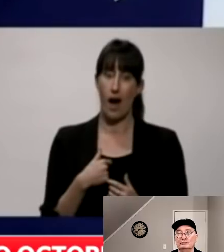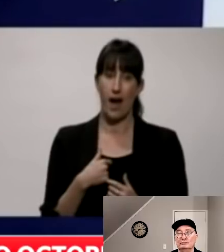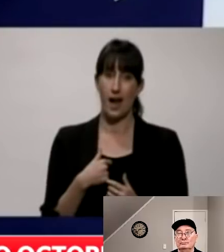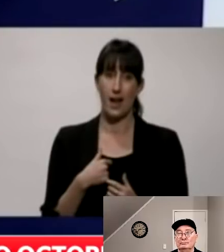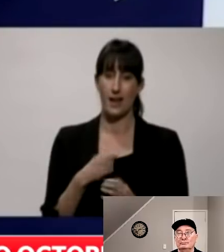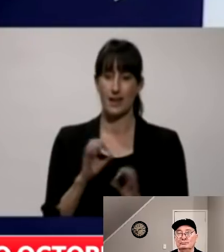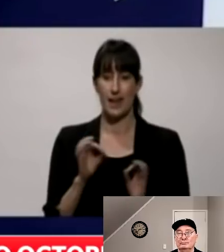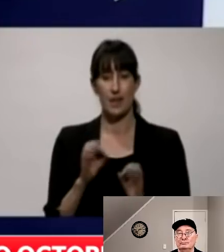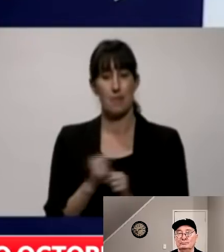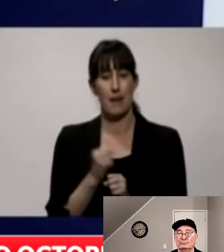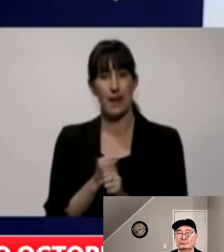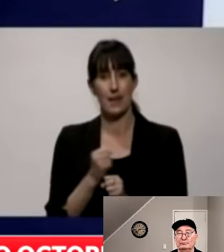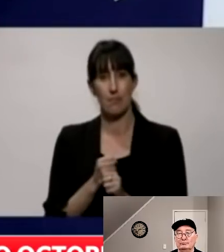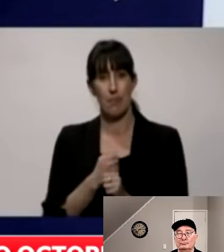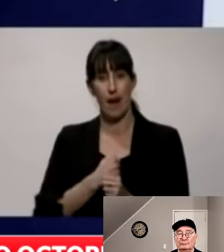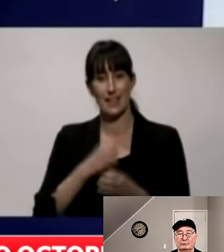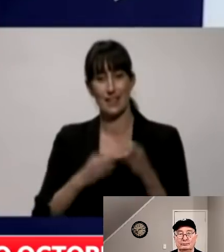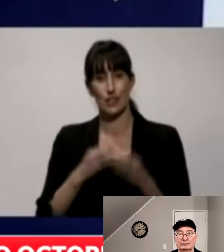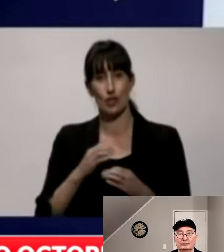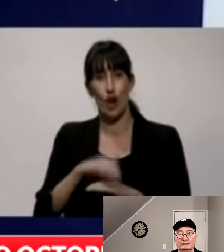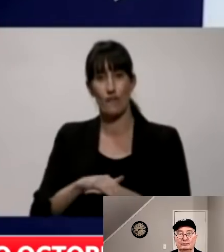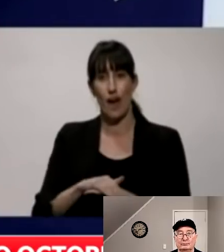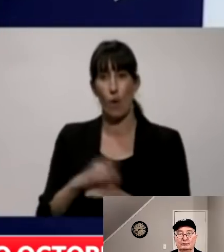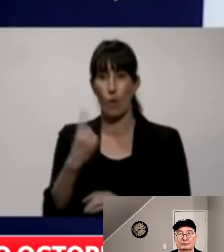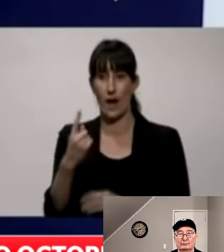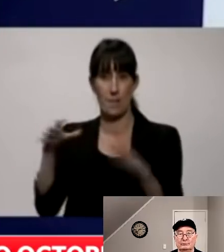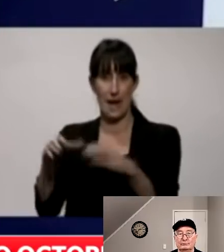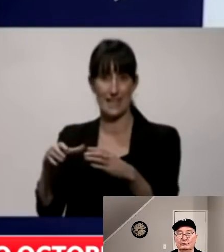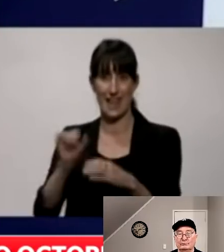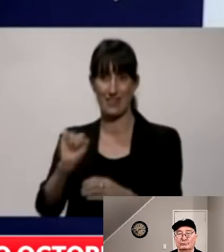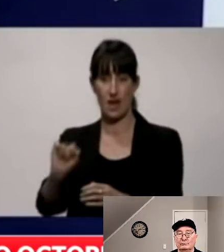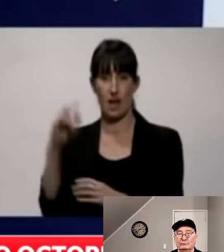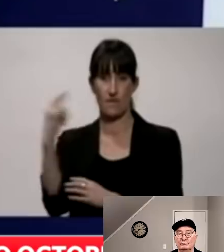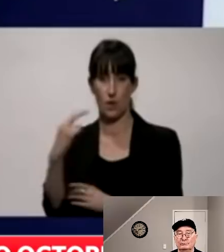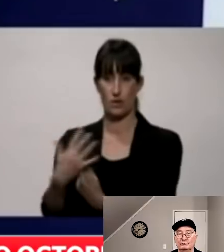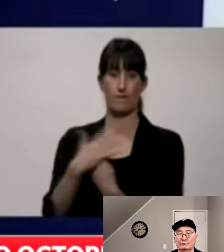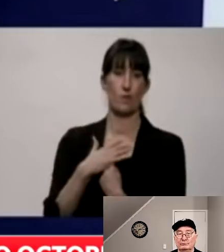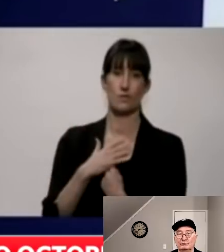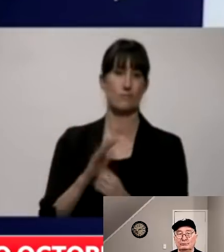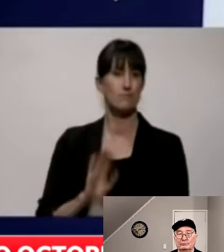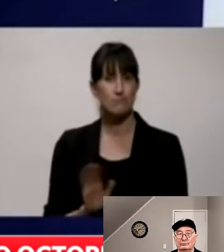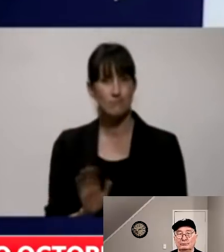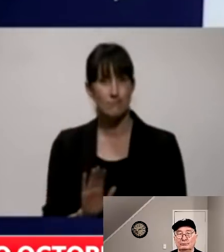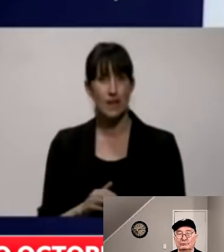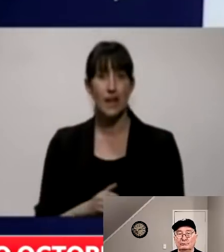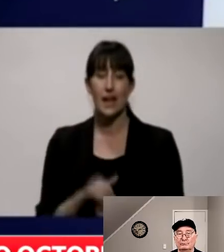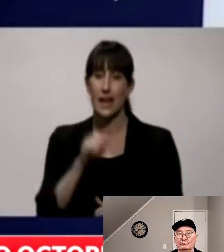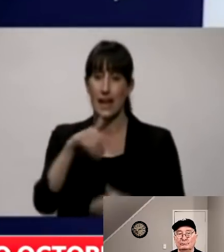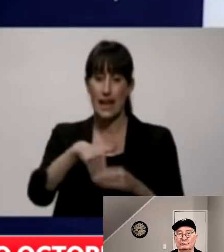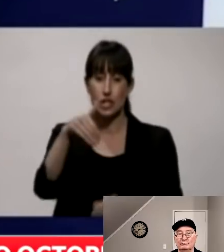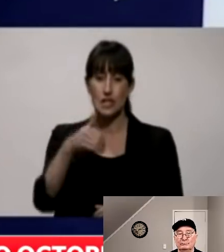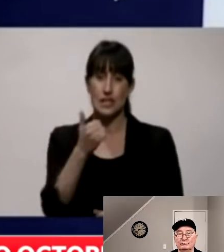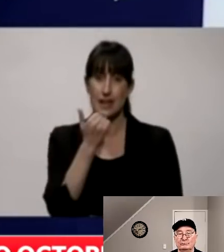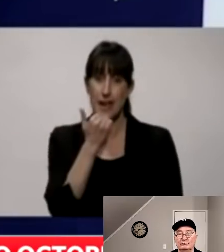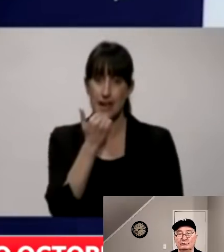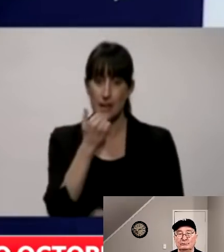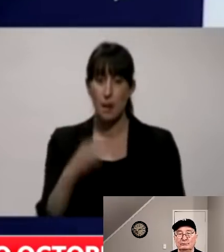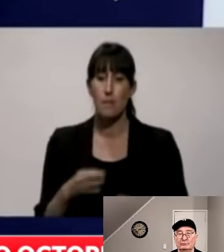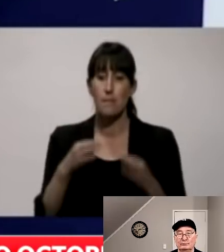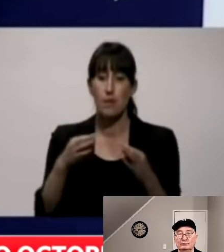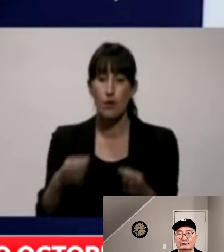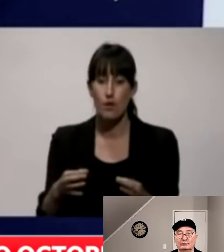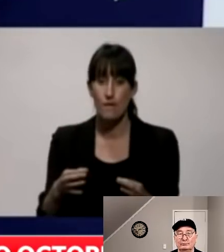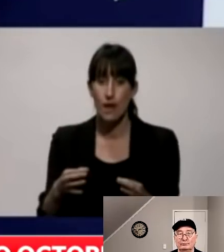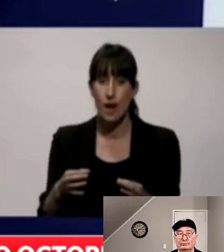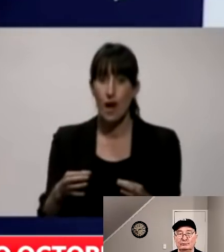on the views of individual political parties, because an election date is one of those things when you move it, the last thing you want is it to be seen